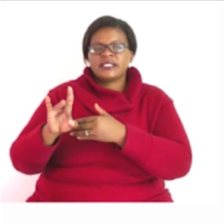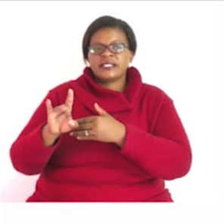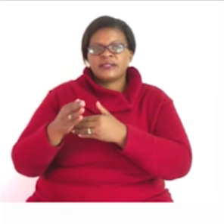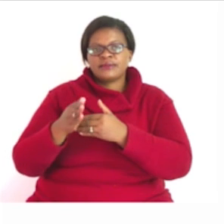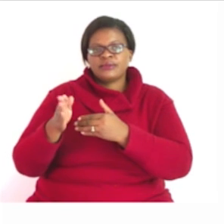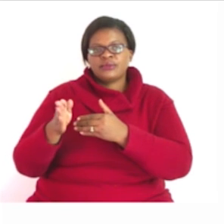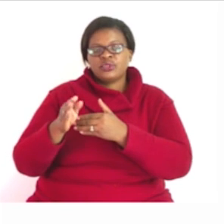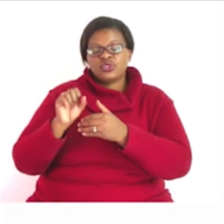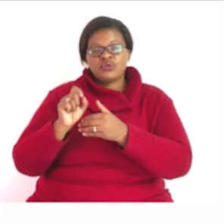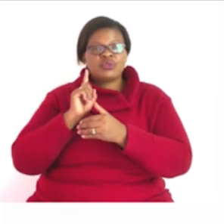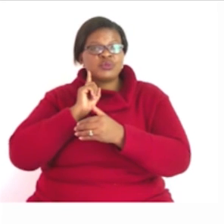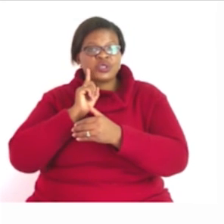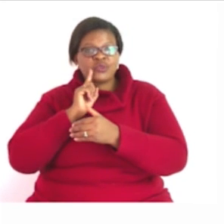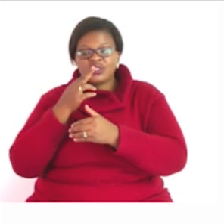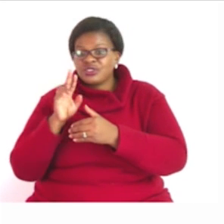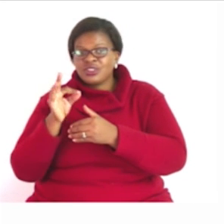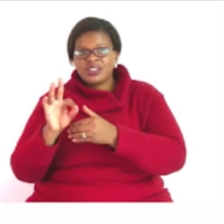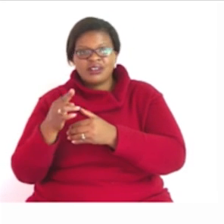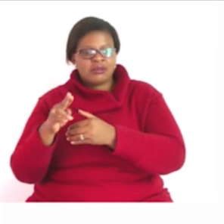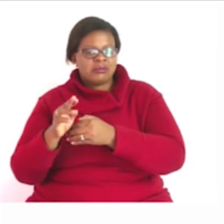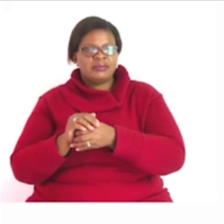be careful, it's not 9.